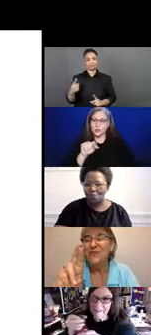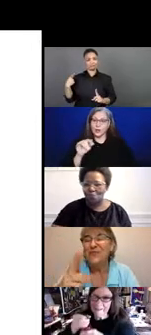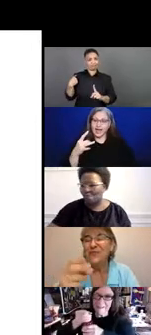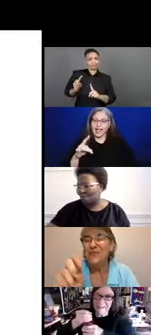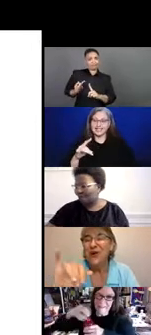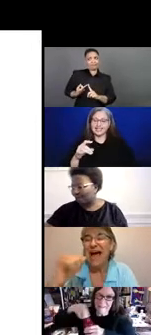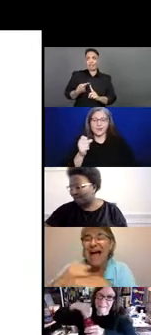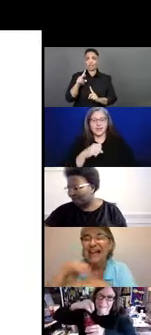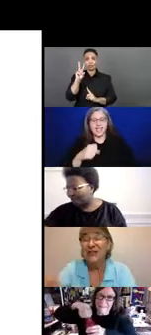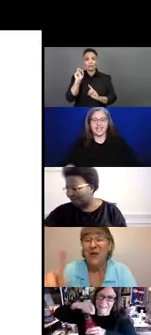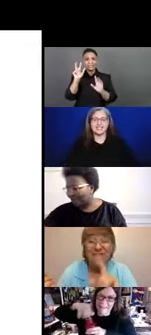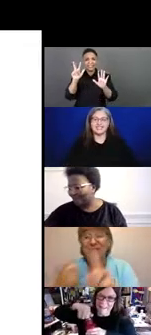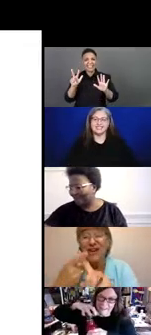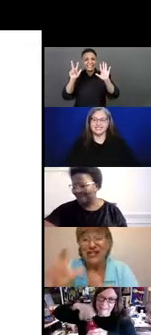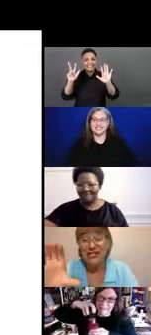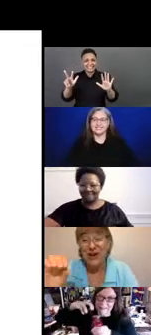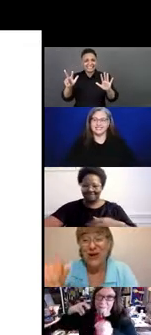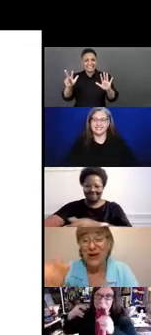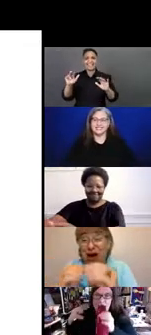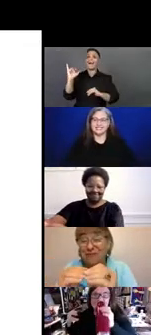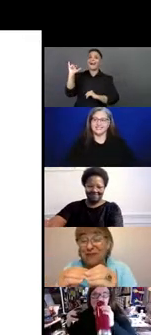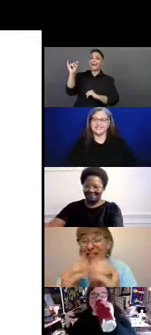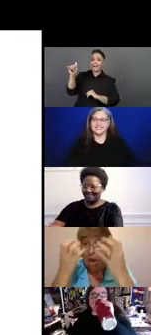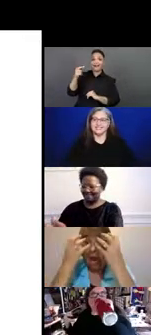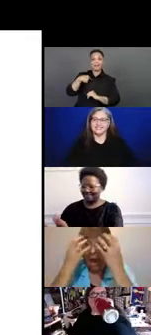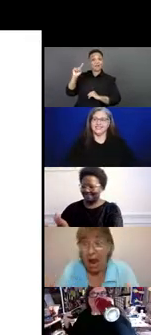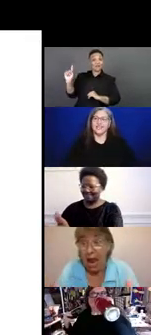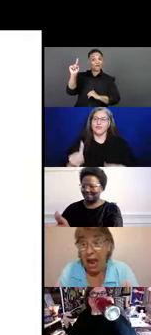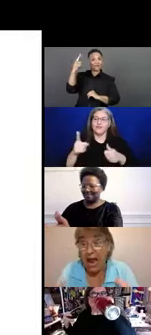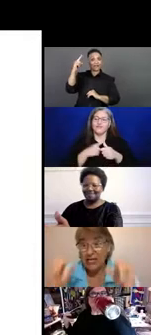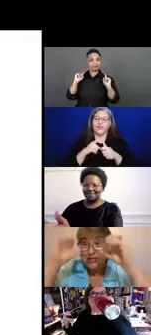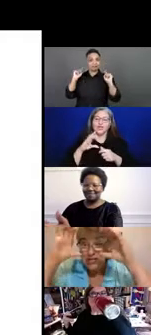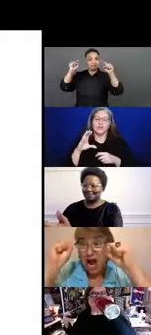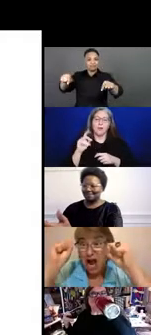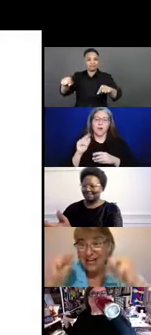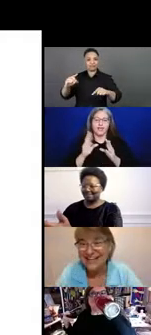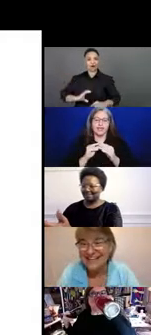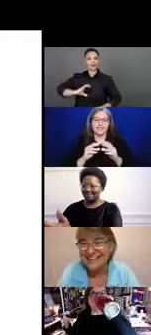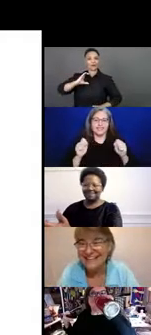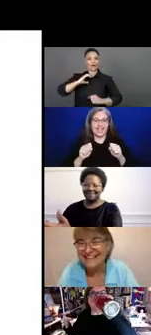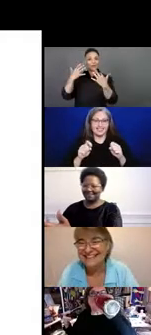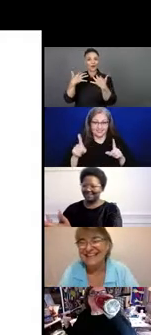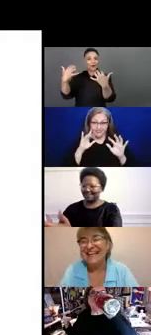2018. Yes. Rhode Island, your first CODA conference. Yeah. Shock. Yes.